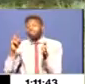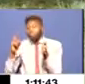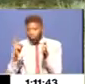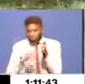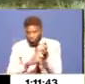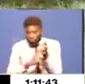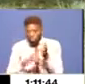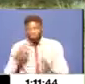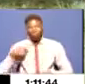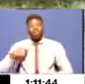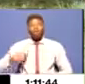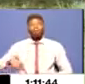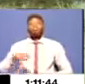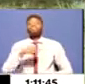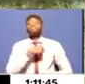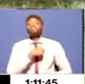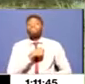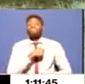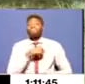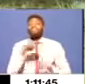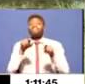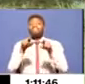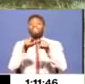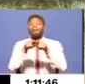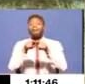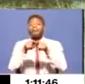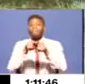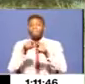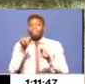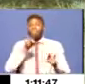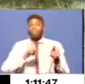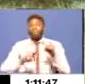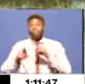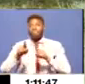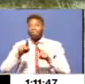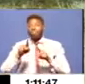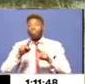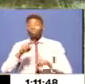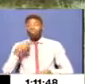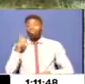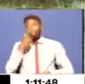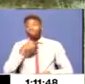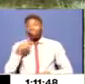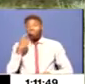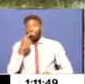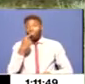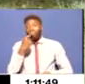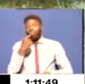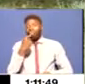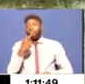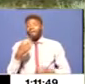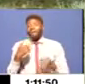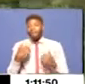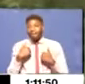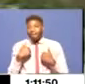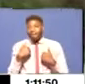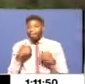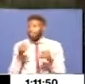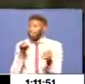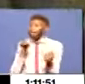to acknowledge us like people with living with this